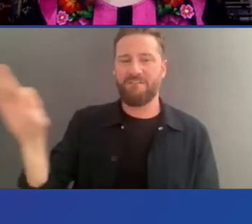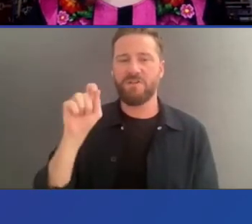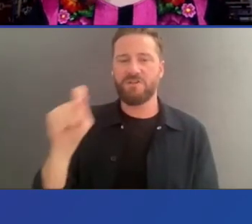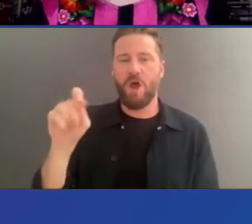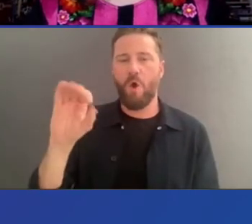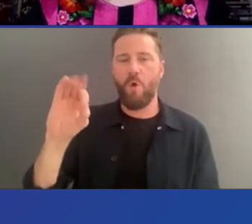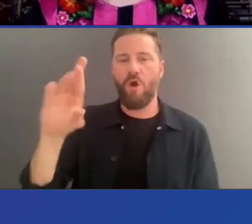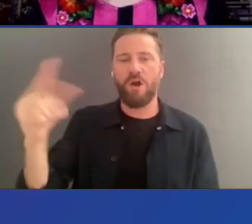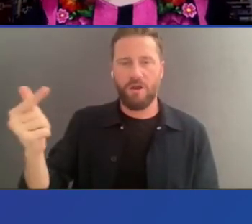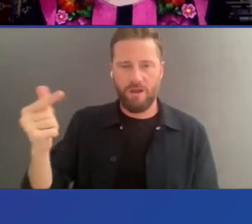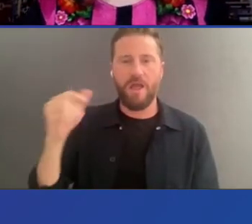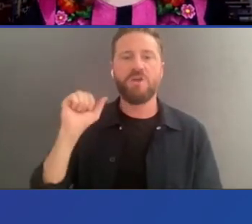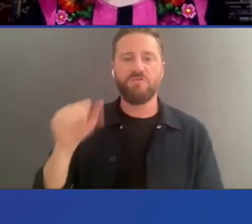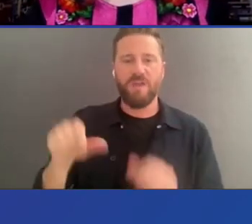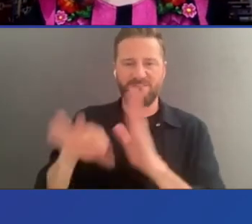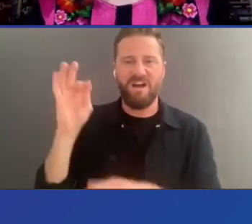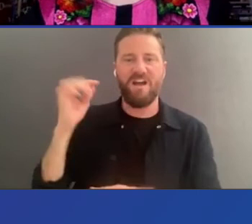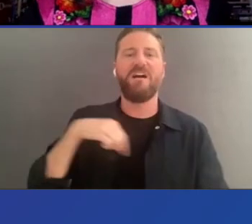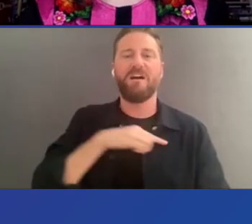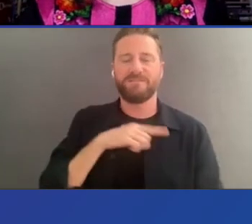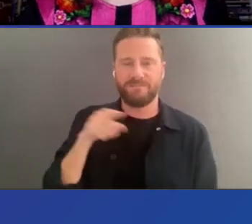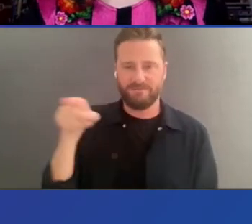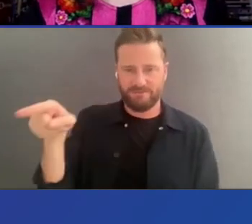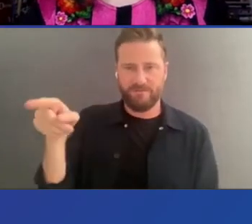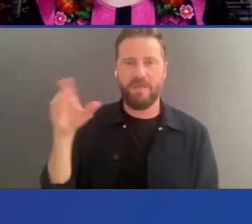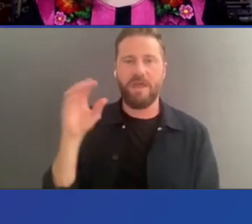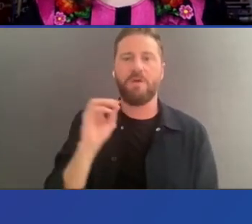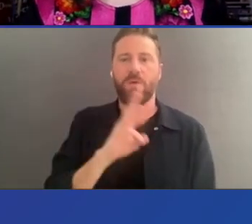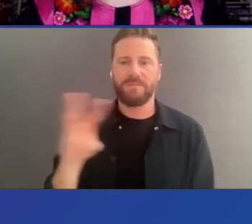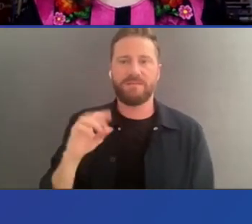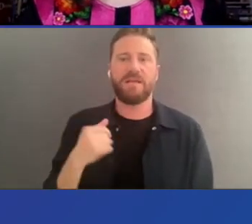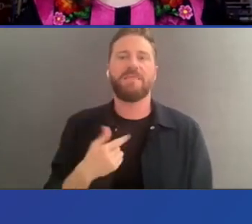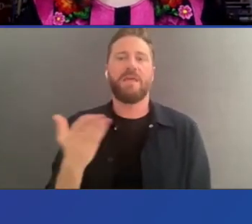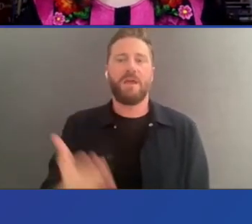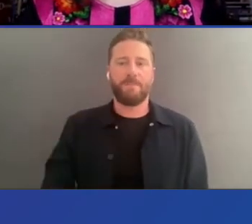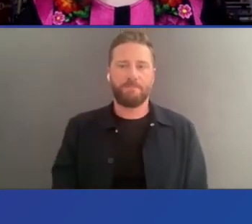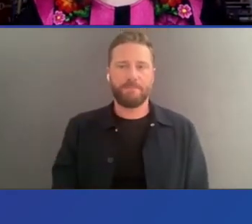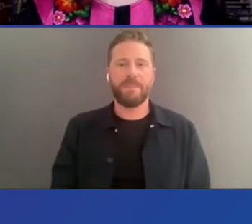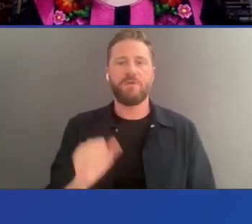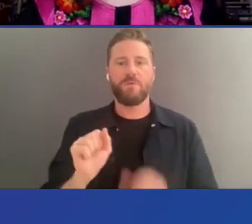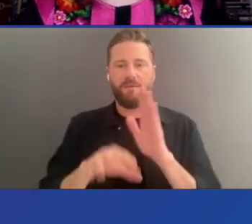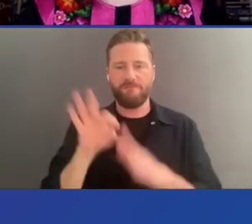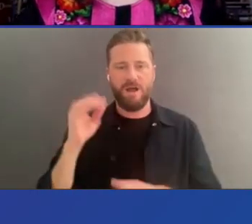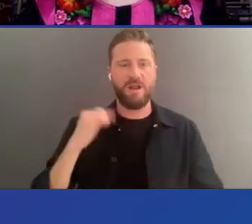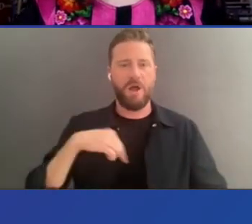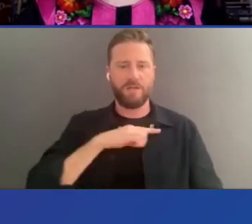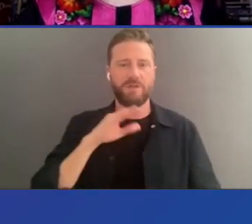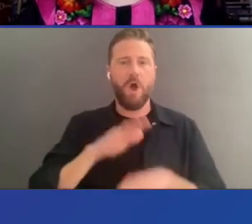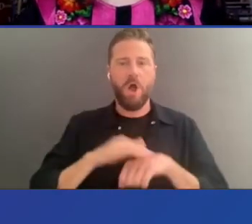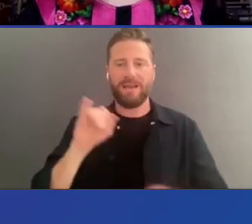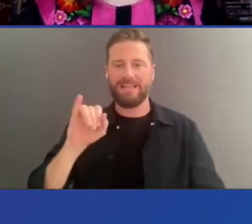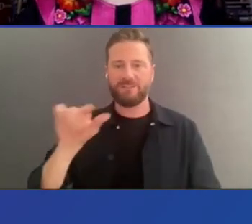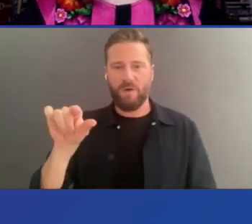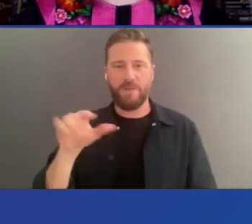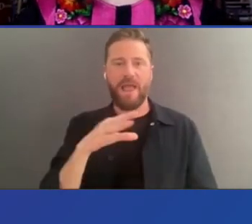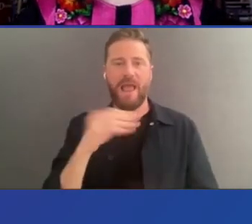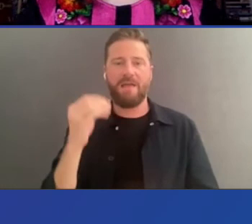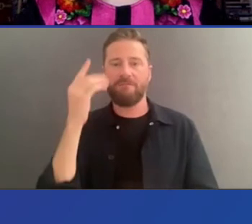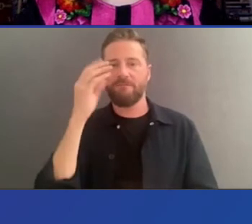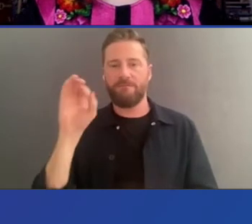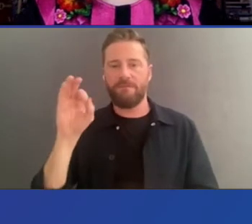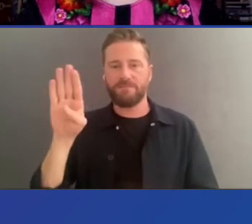KowTeff.org, and you can find us. We have a website. You can find us on Instagram and Facebook as well.